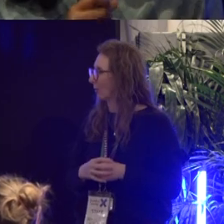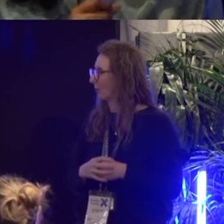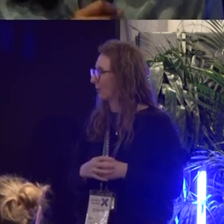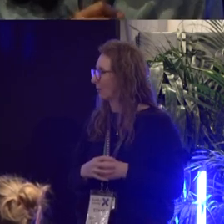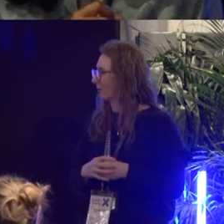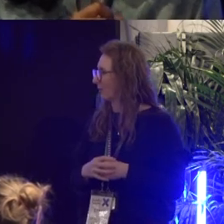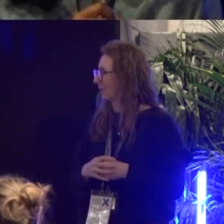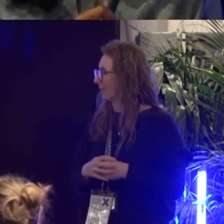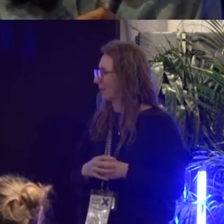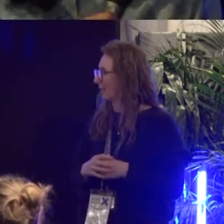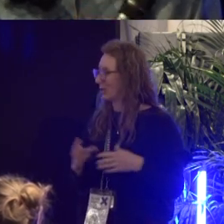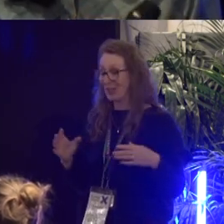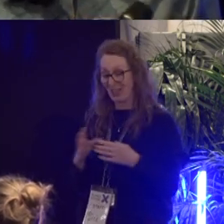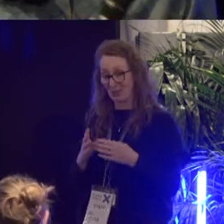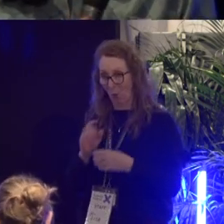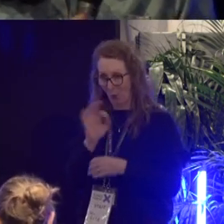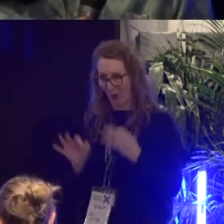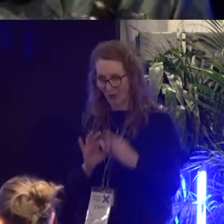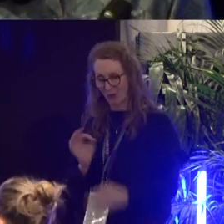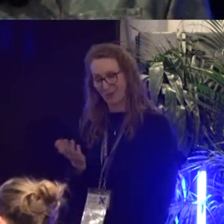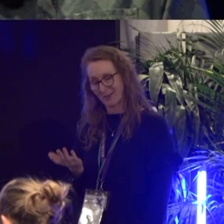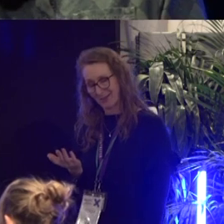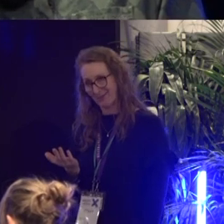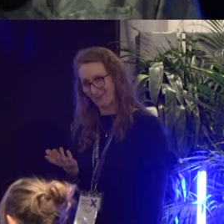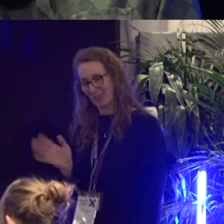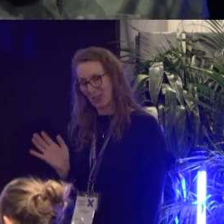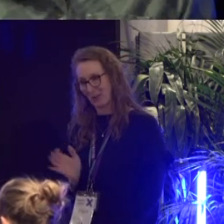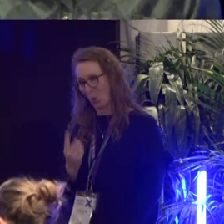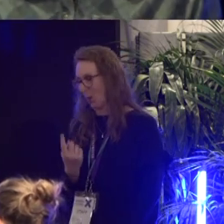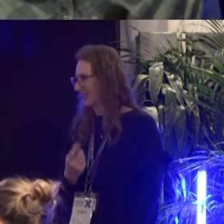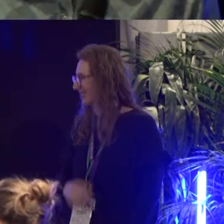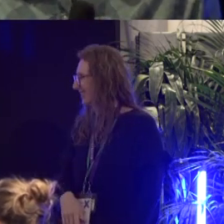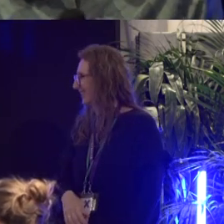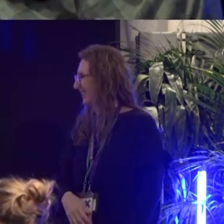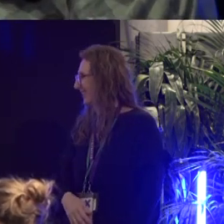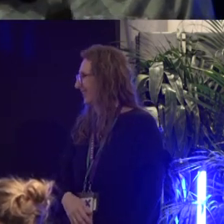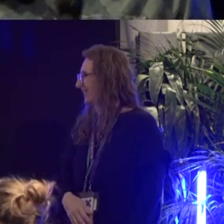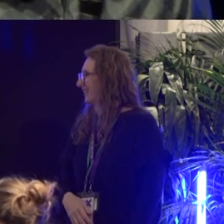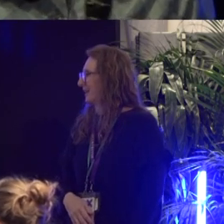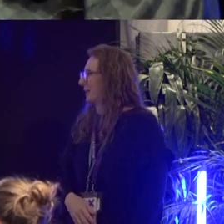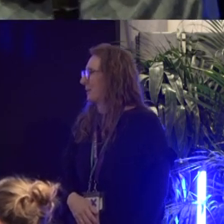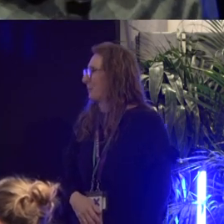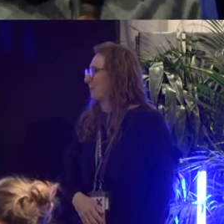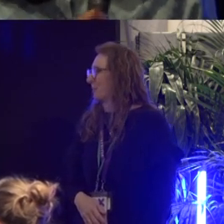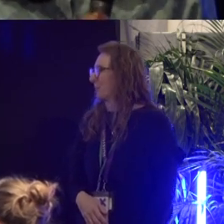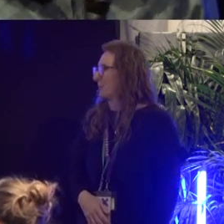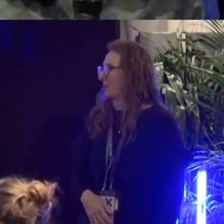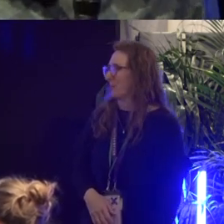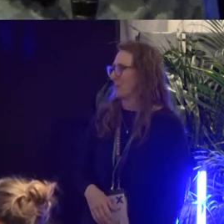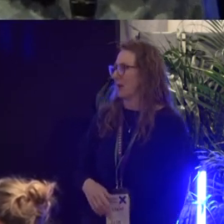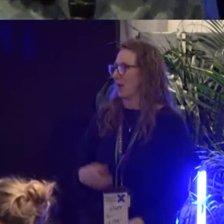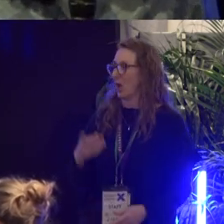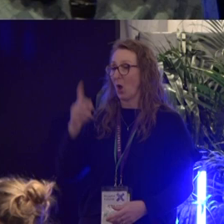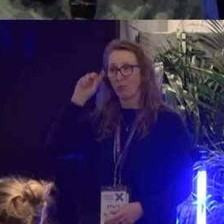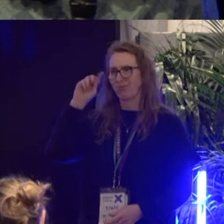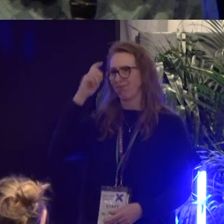the small questions, Will, right? Just the small I can't help it, man. I guess what comes to mind